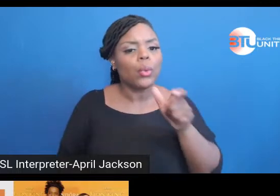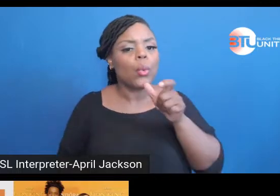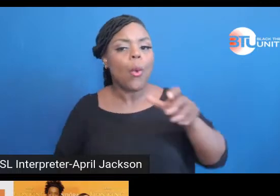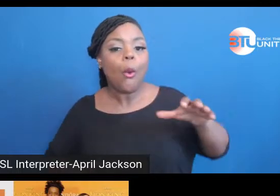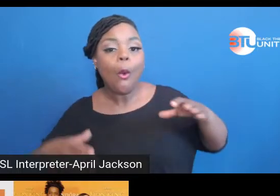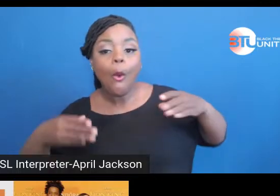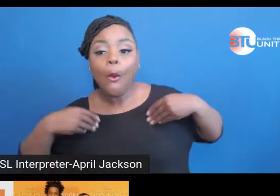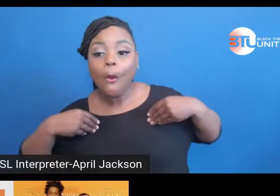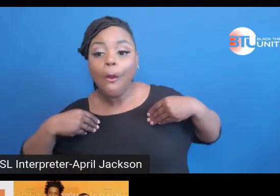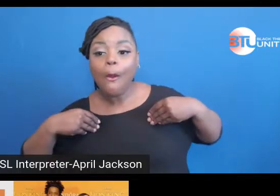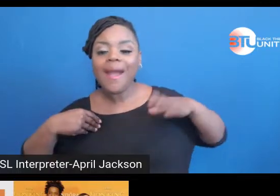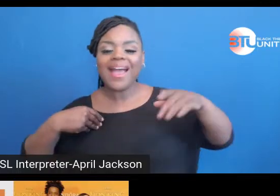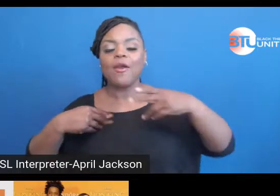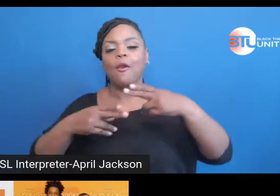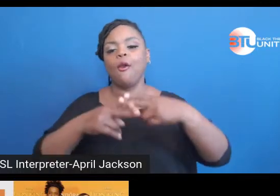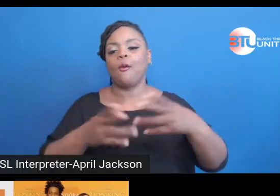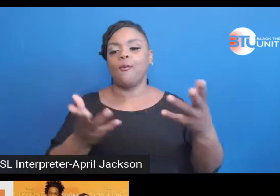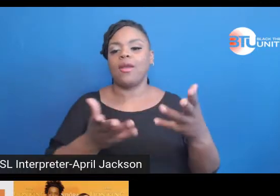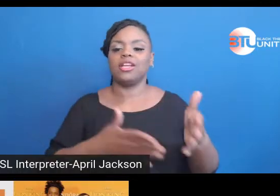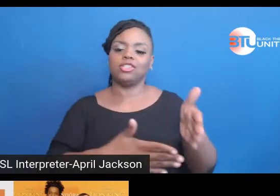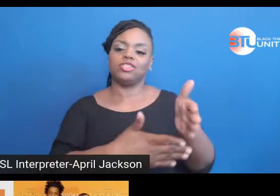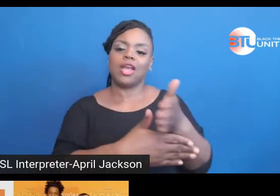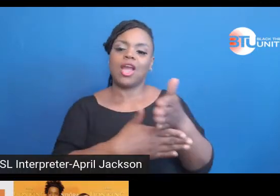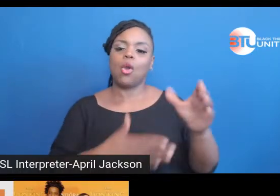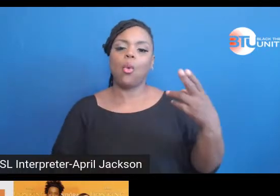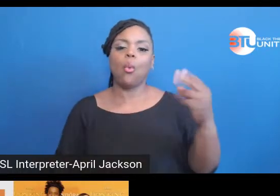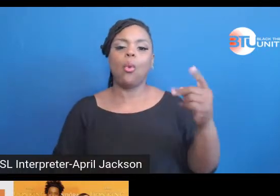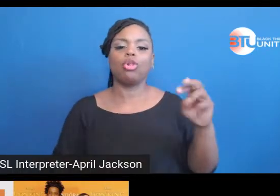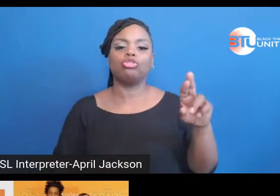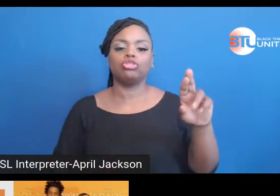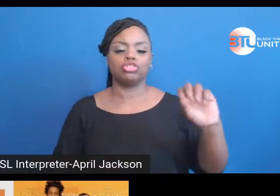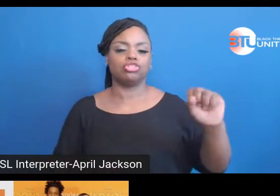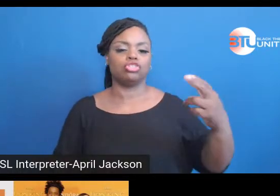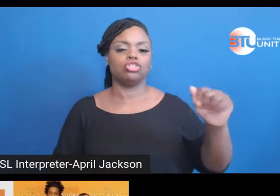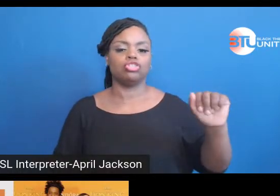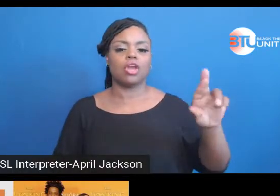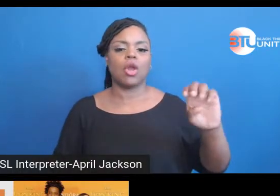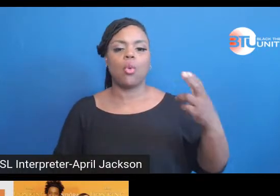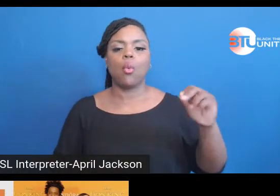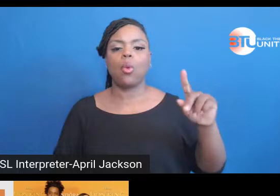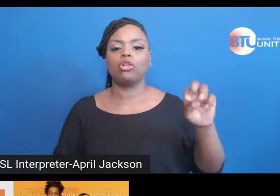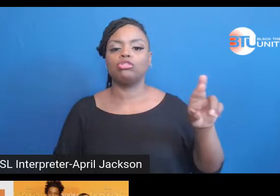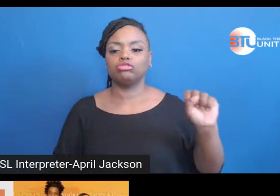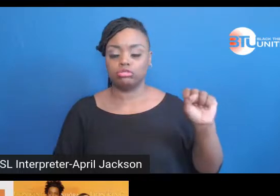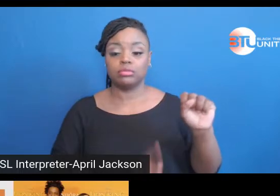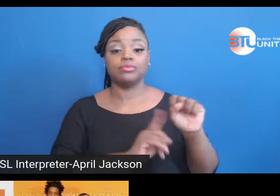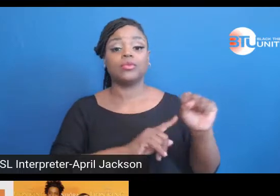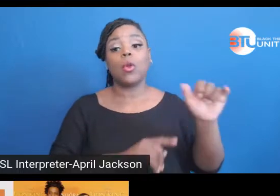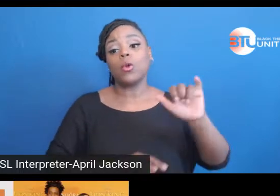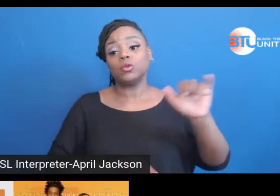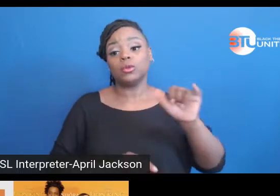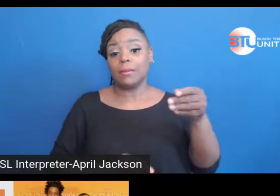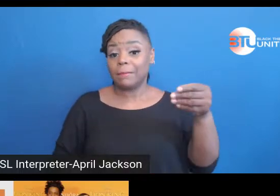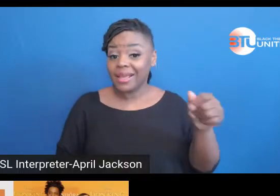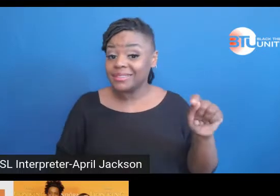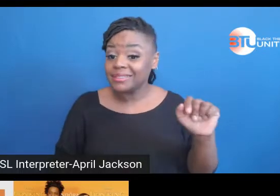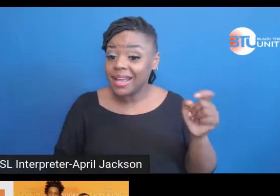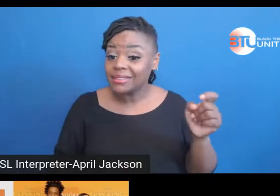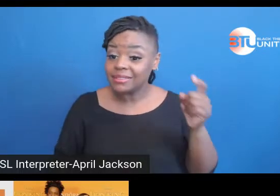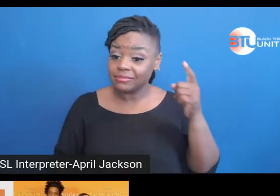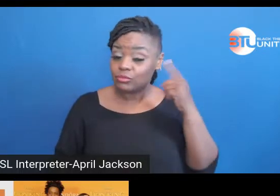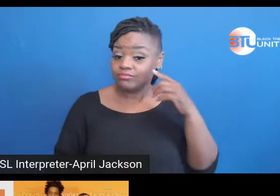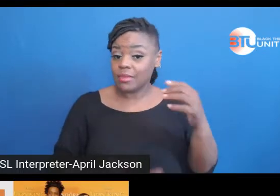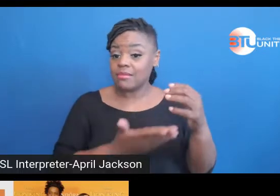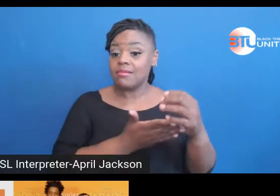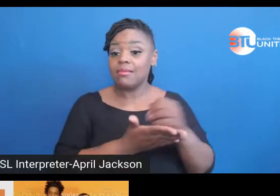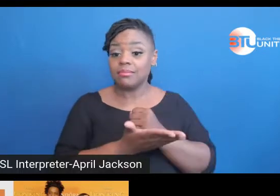or they pay taxes on the income that they also pay taxes on the income that they get from the profits of that company.